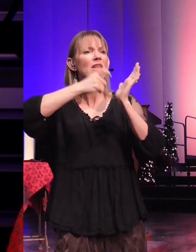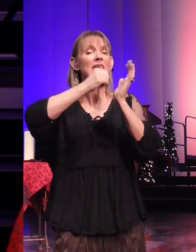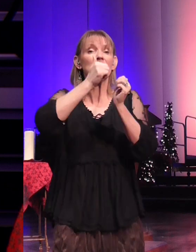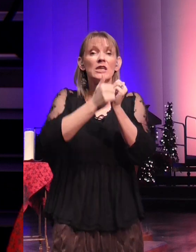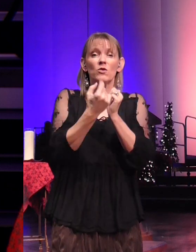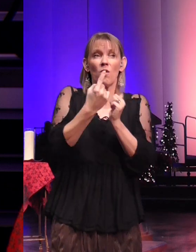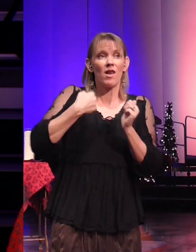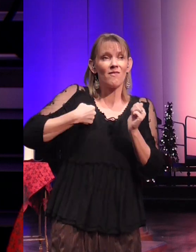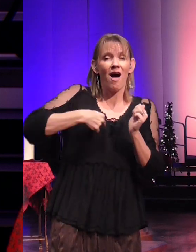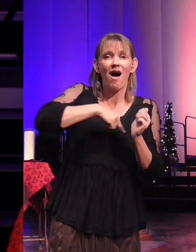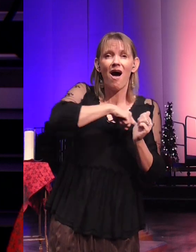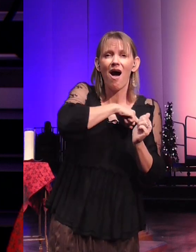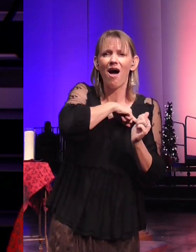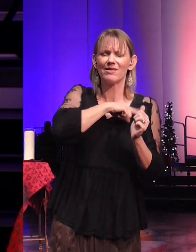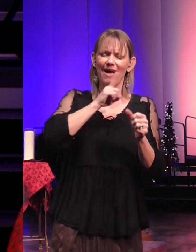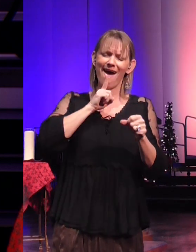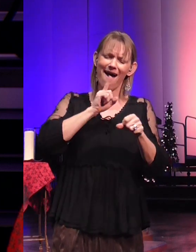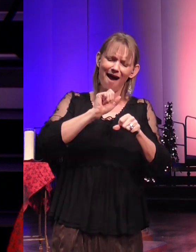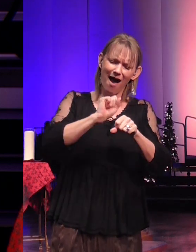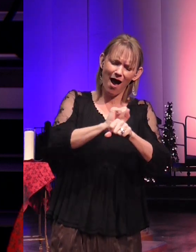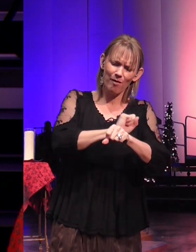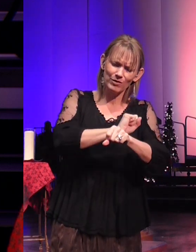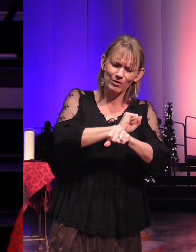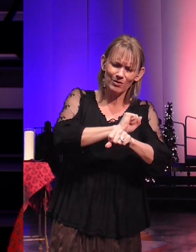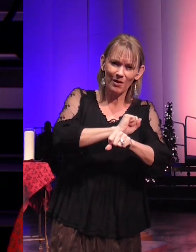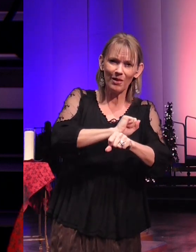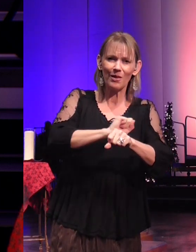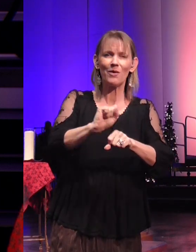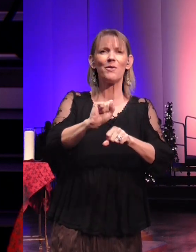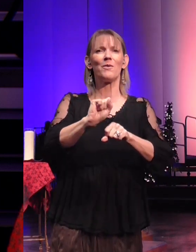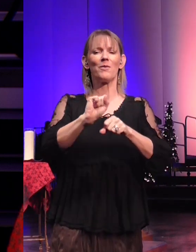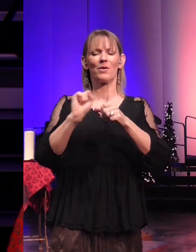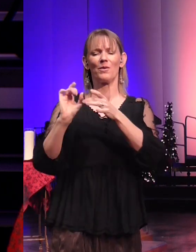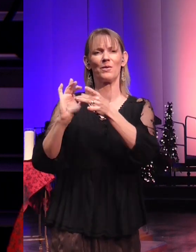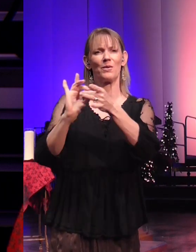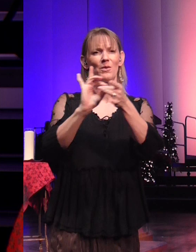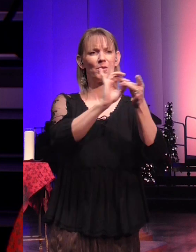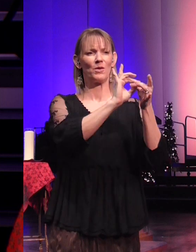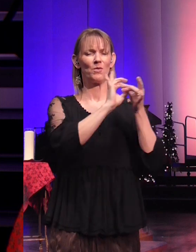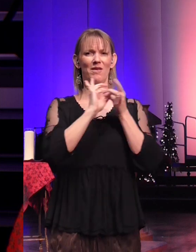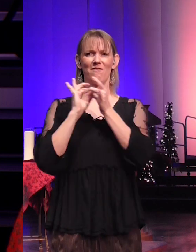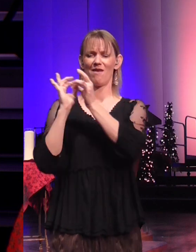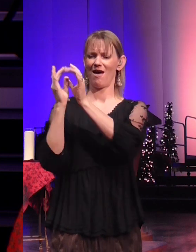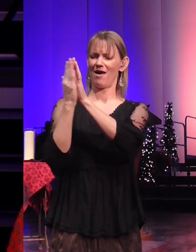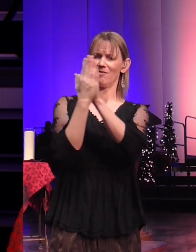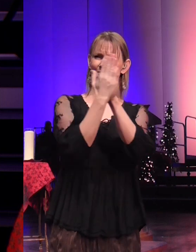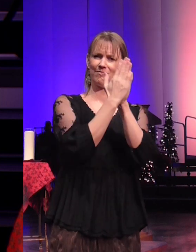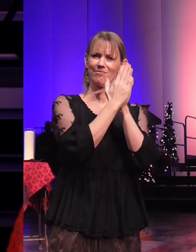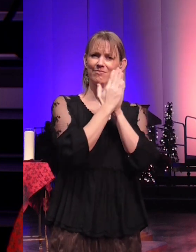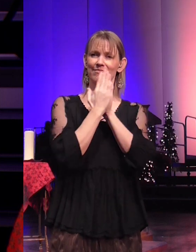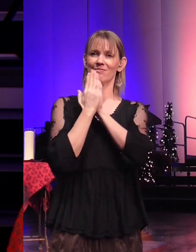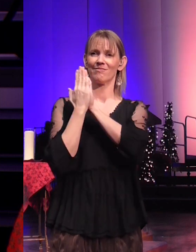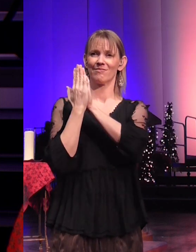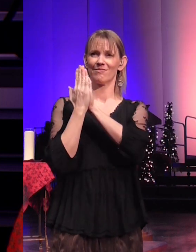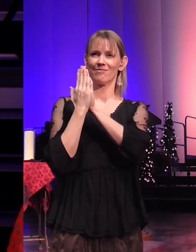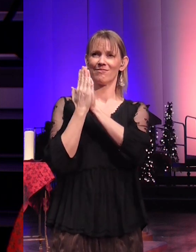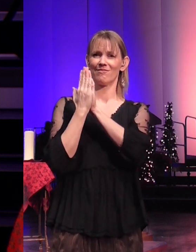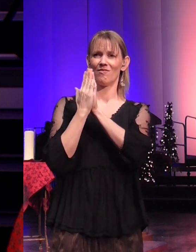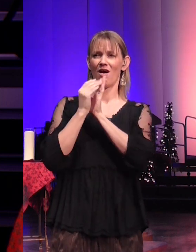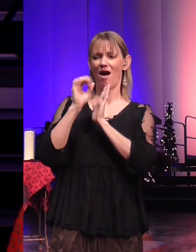one of us, we are an absolute unified essence of the